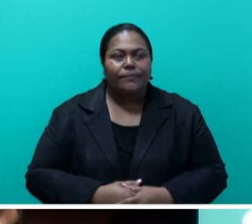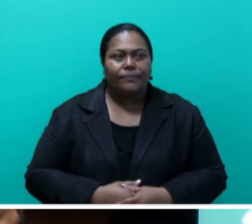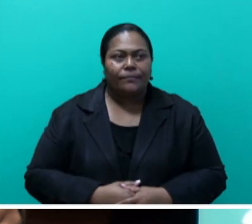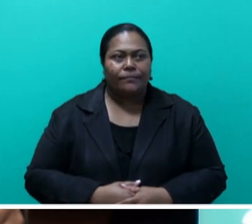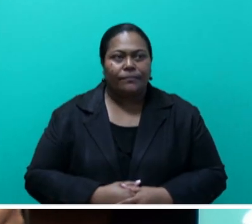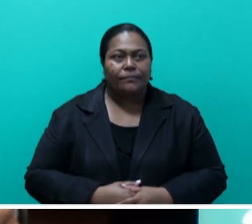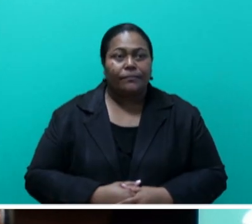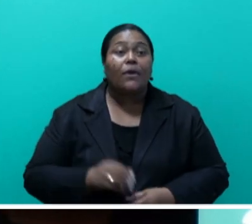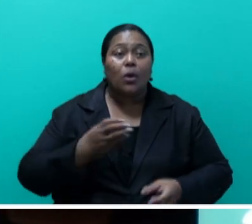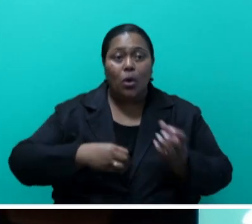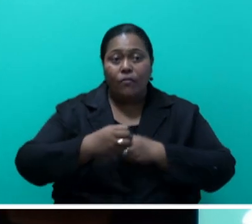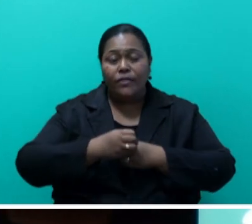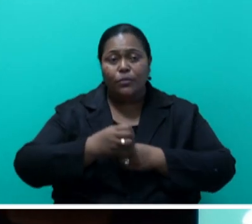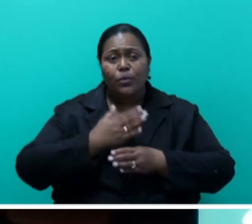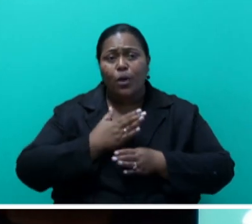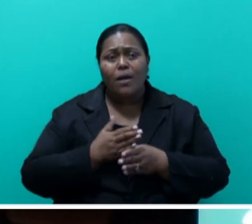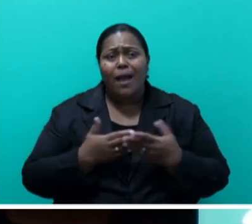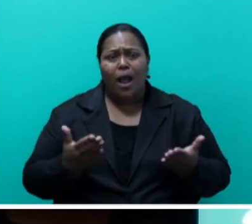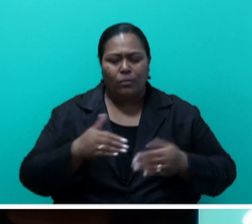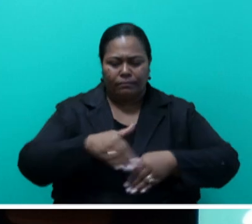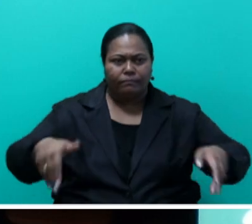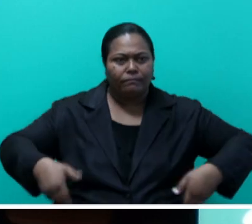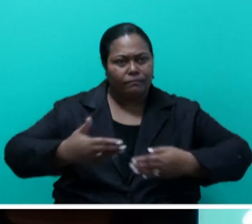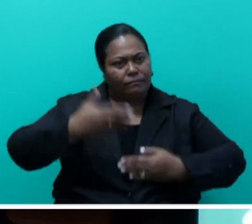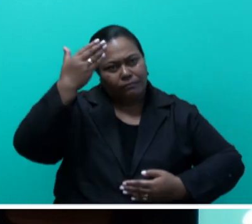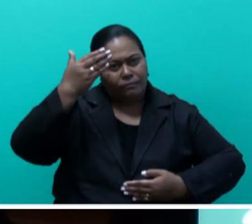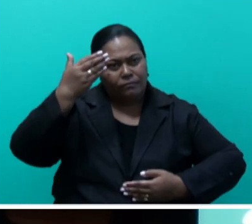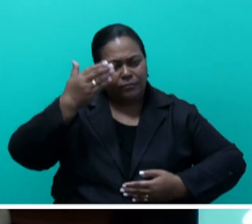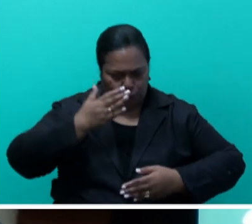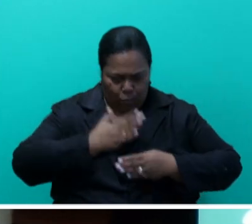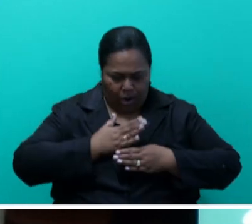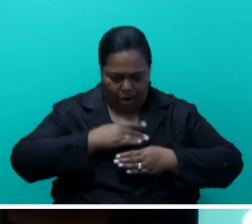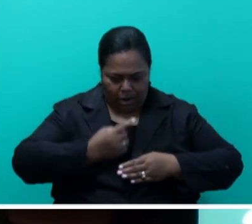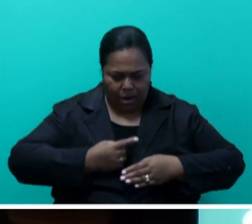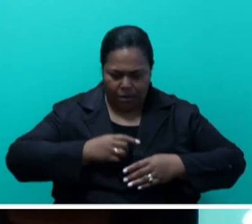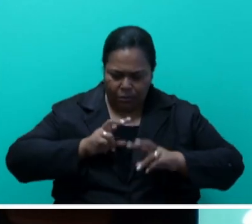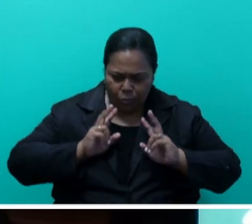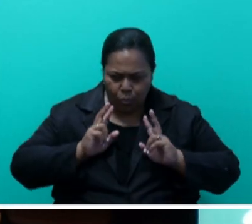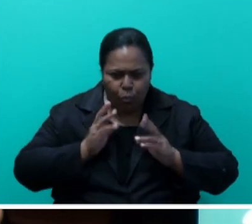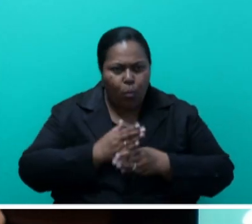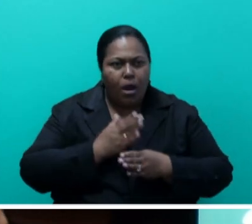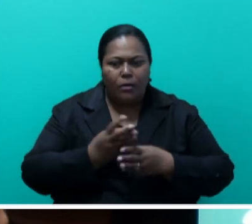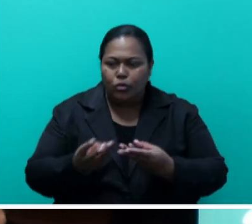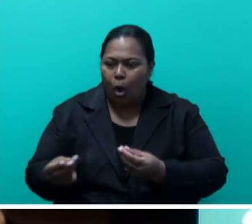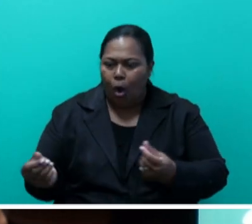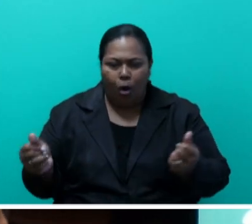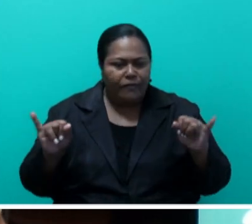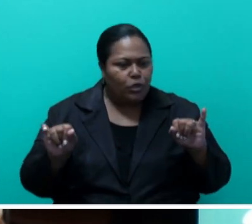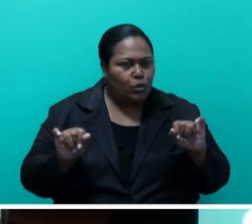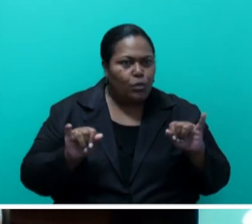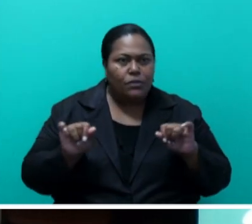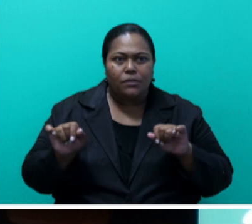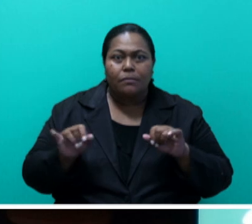function as an impartial platform dedicated to resolving disputes between consumers and financial